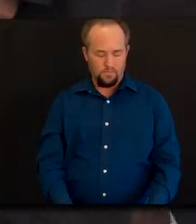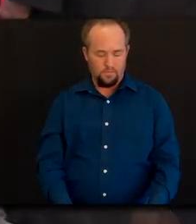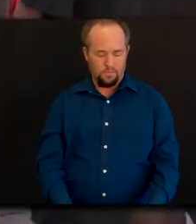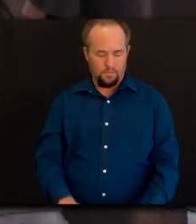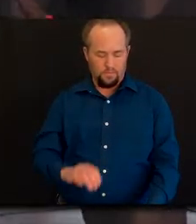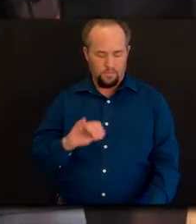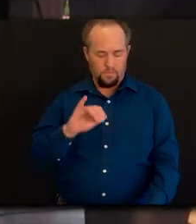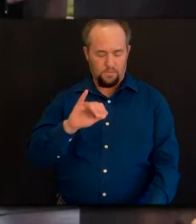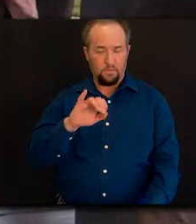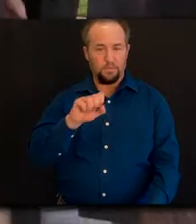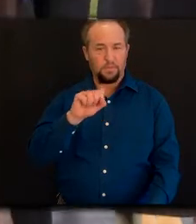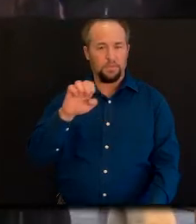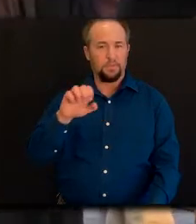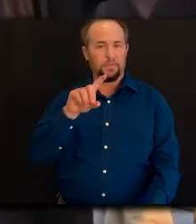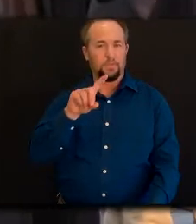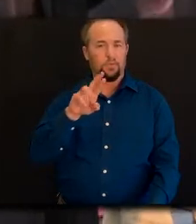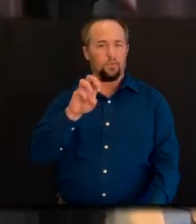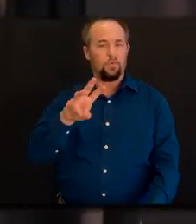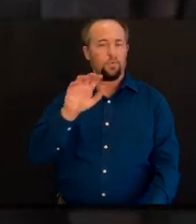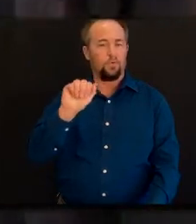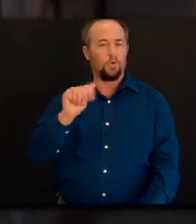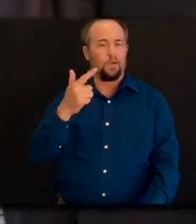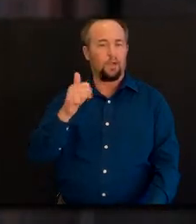Jesse Drew Agato.